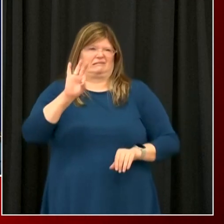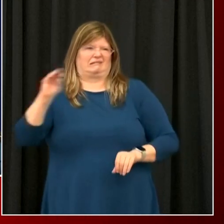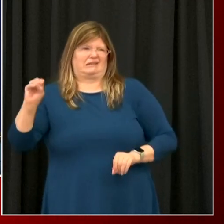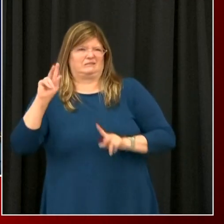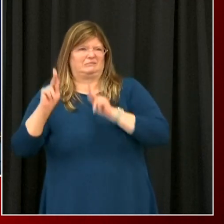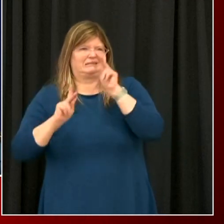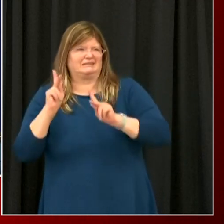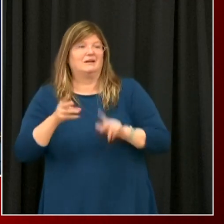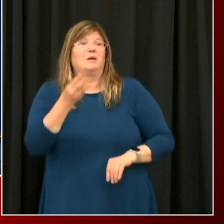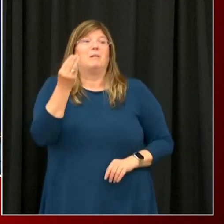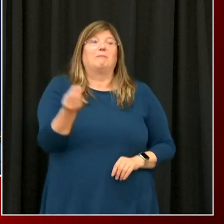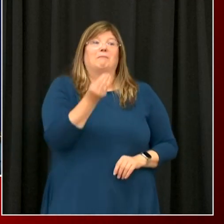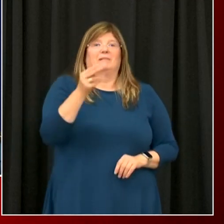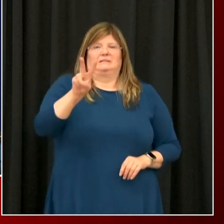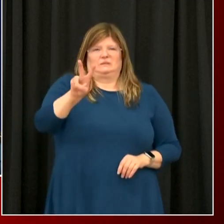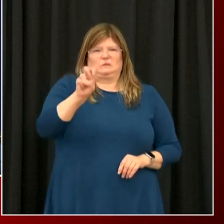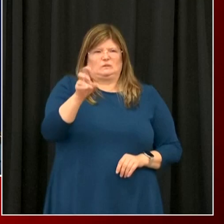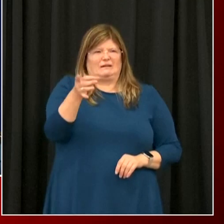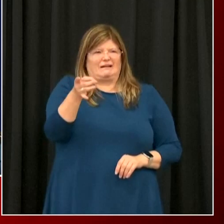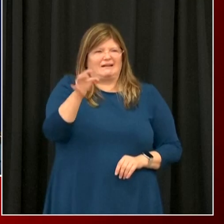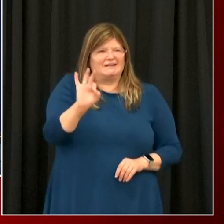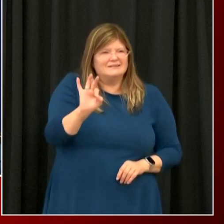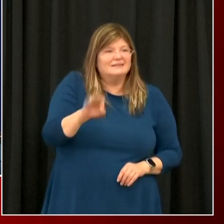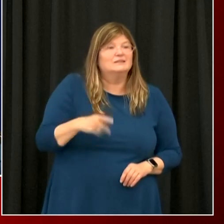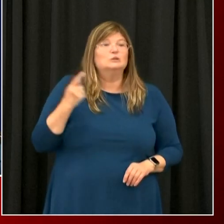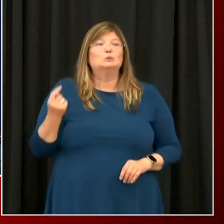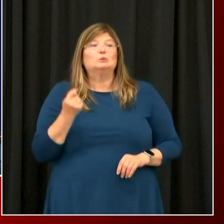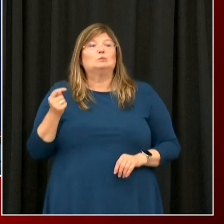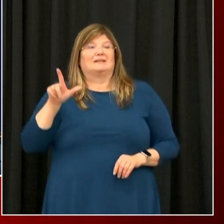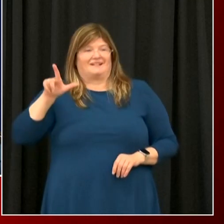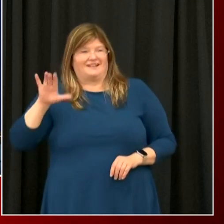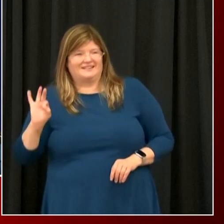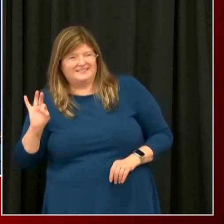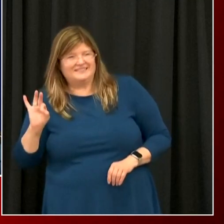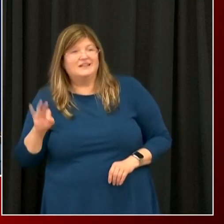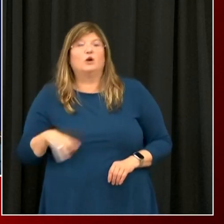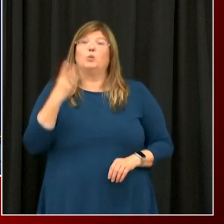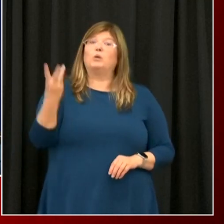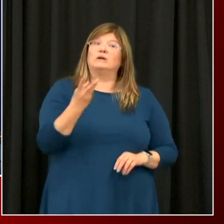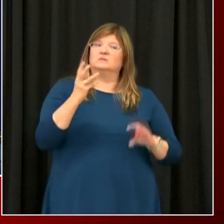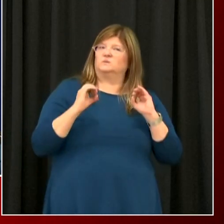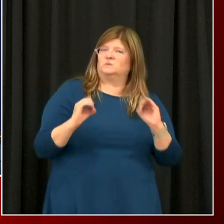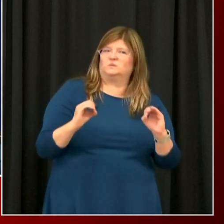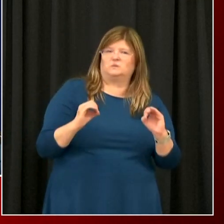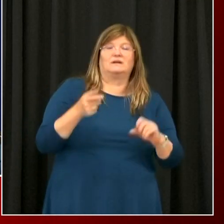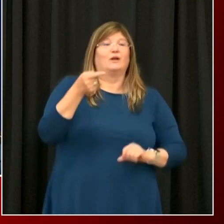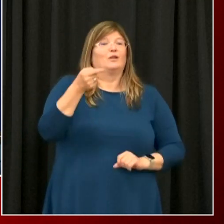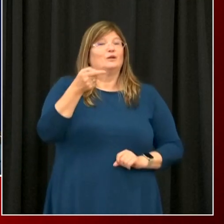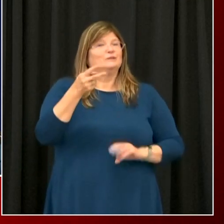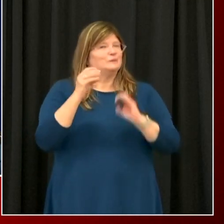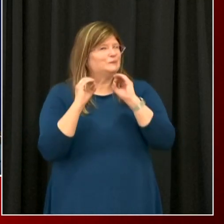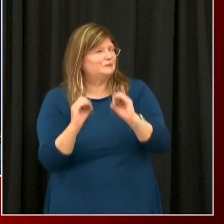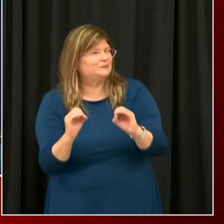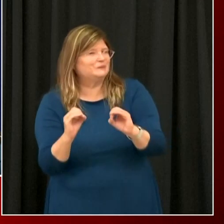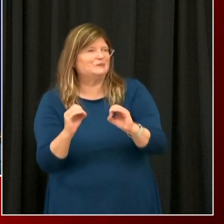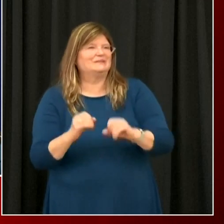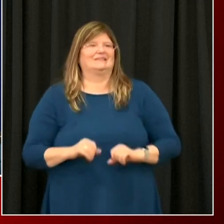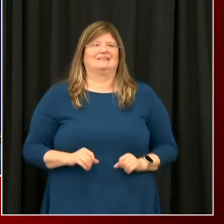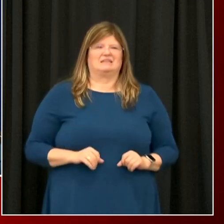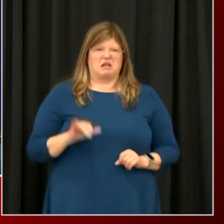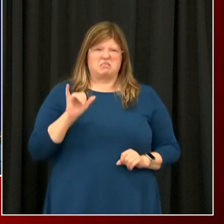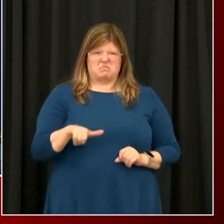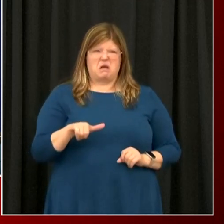29, Wednesday 0, Thursday 0. Those are the numbers when we have demonstrations in the city